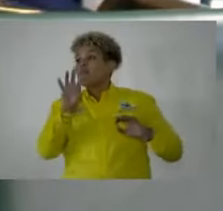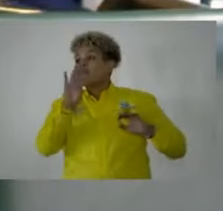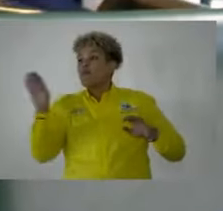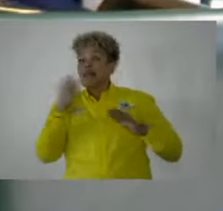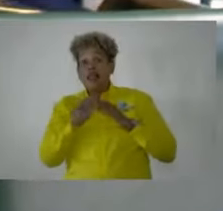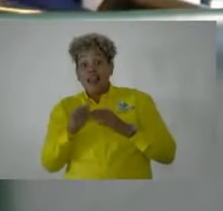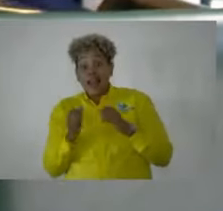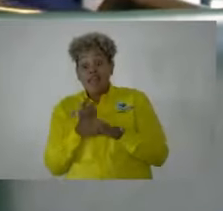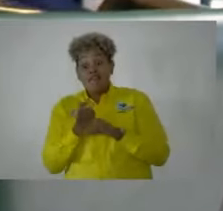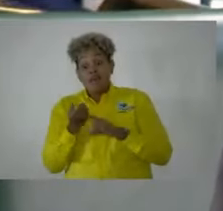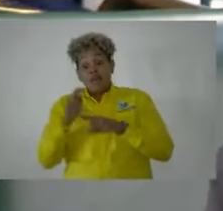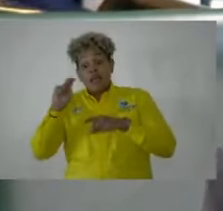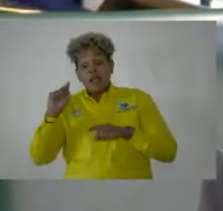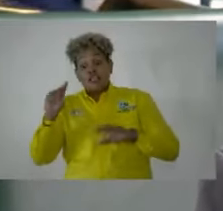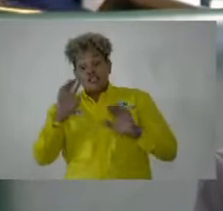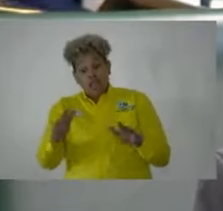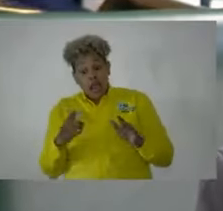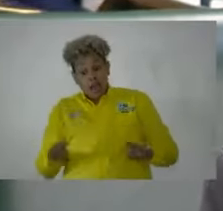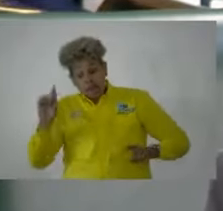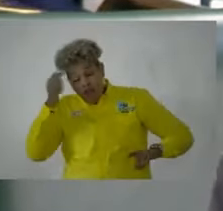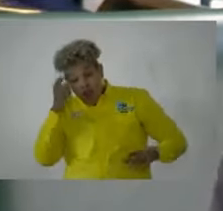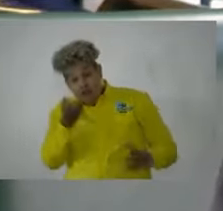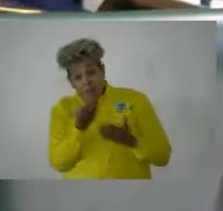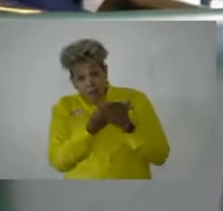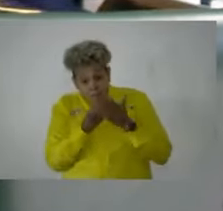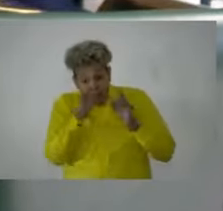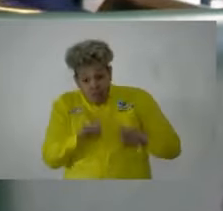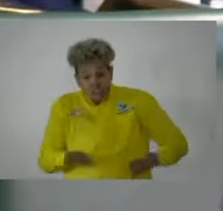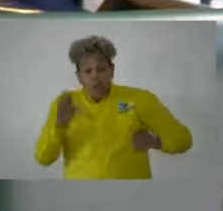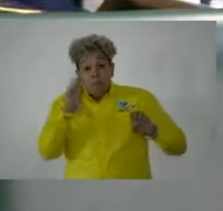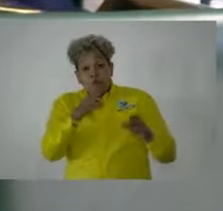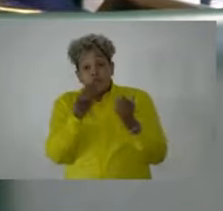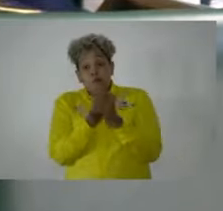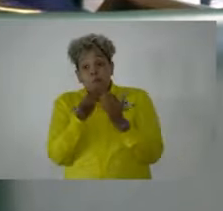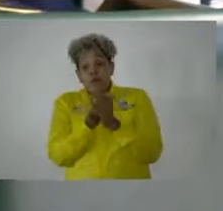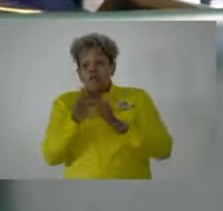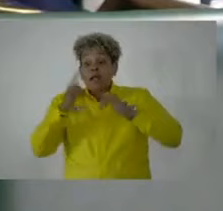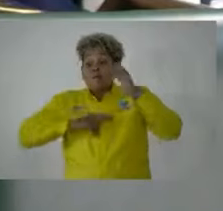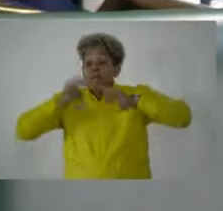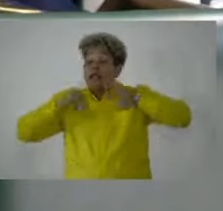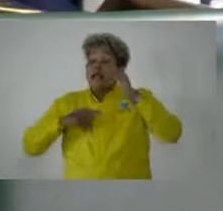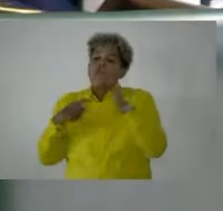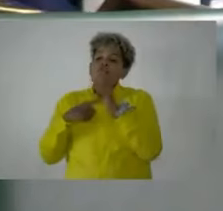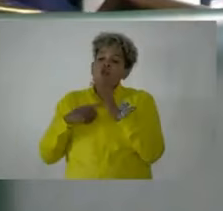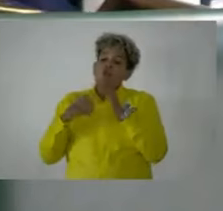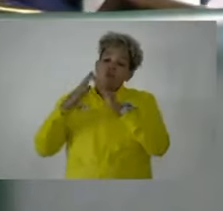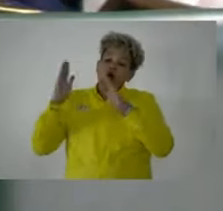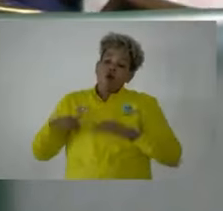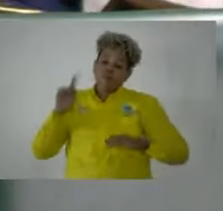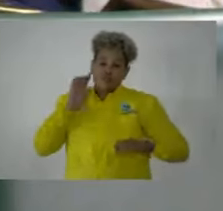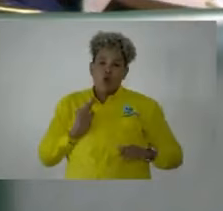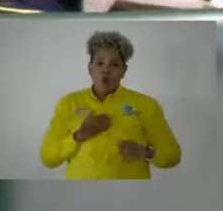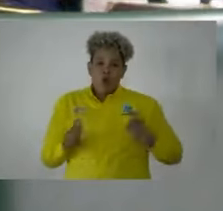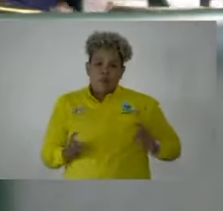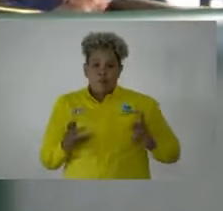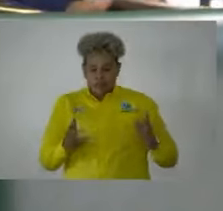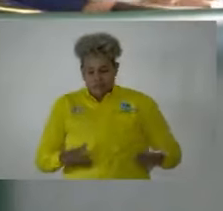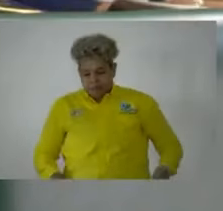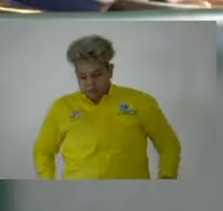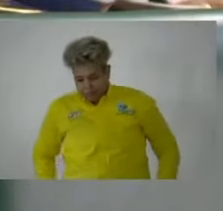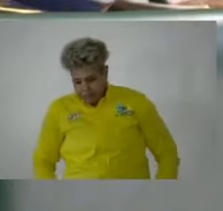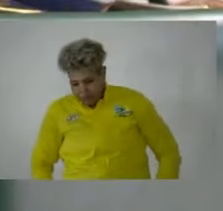billion a year from the NHT for the government's budget and put this money into building affordable houses for our people.